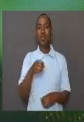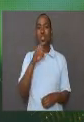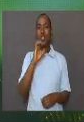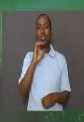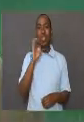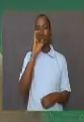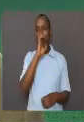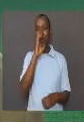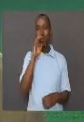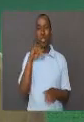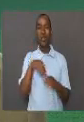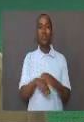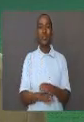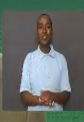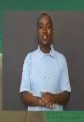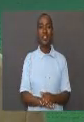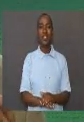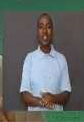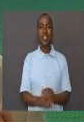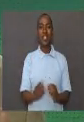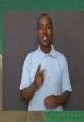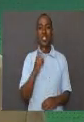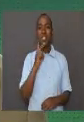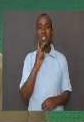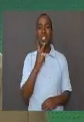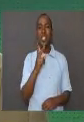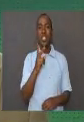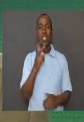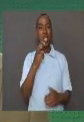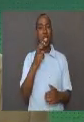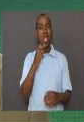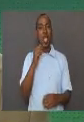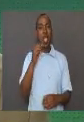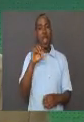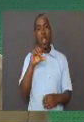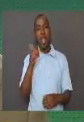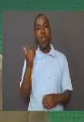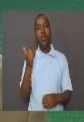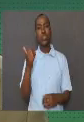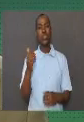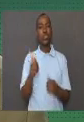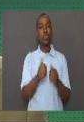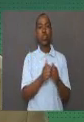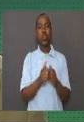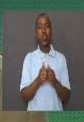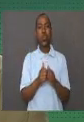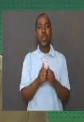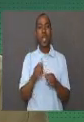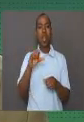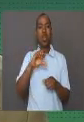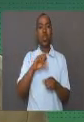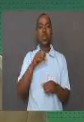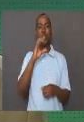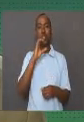Ethiopia. Let us look at the production of another common alcoholic